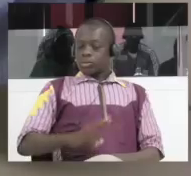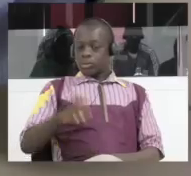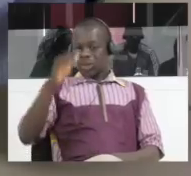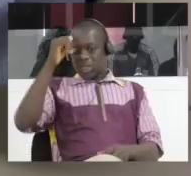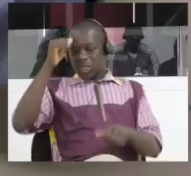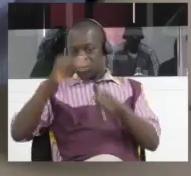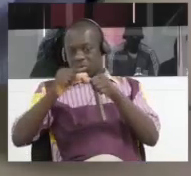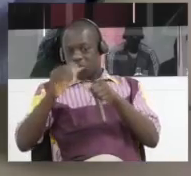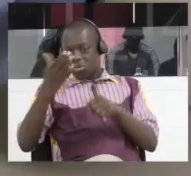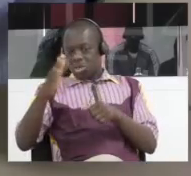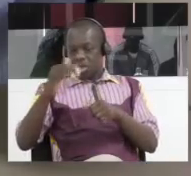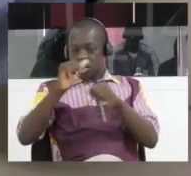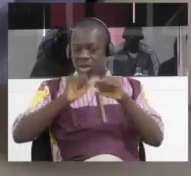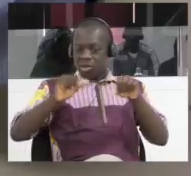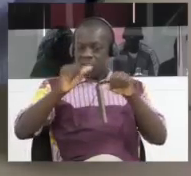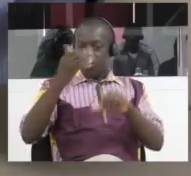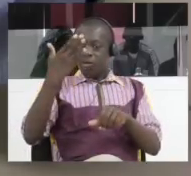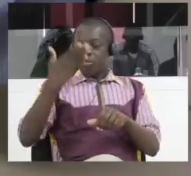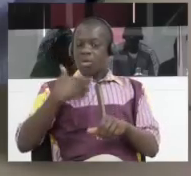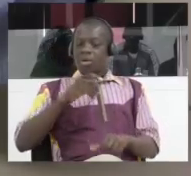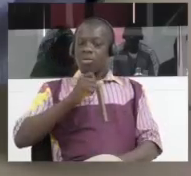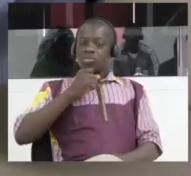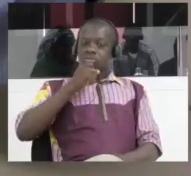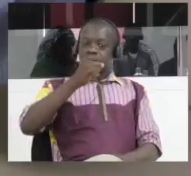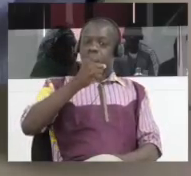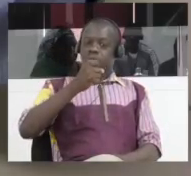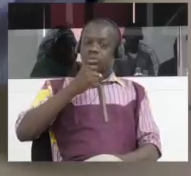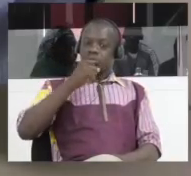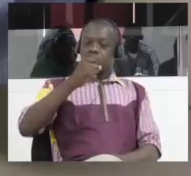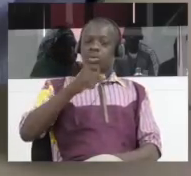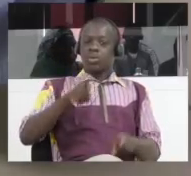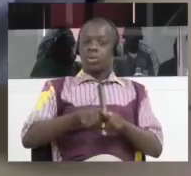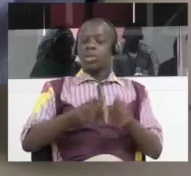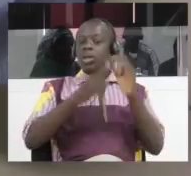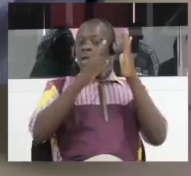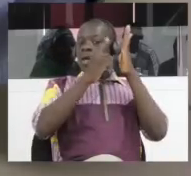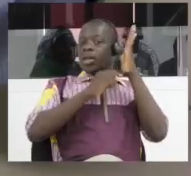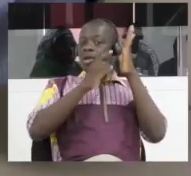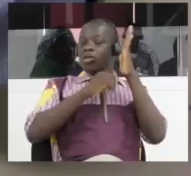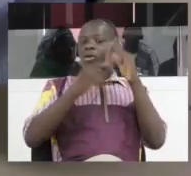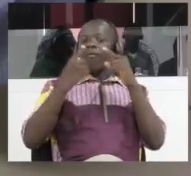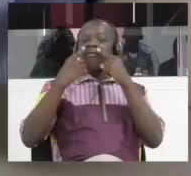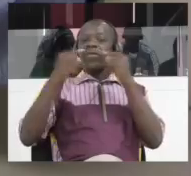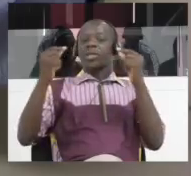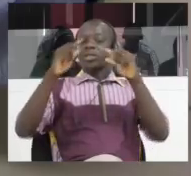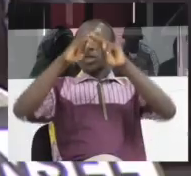I think, if I can remember, either that moment, around 5, I had an interview with the Radio France International.